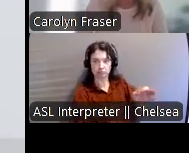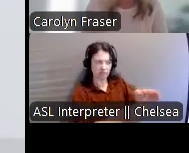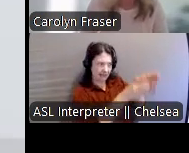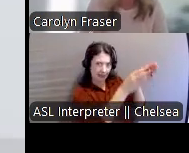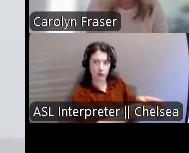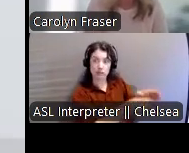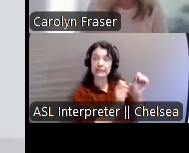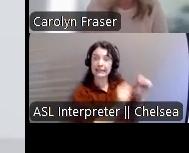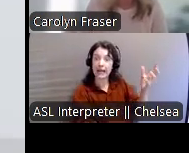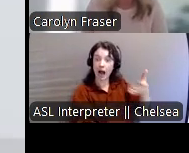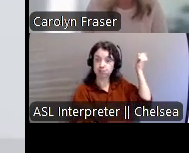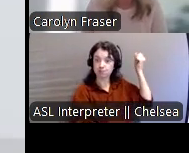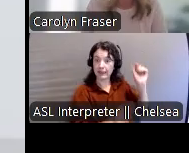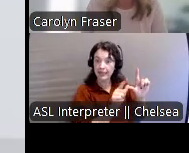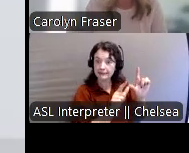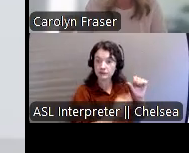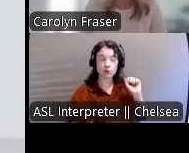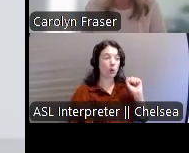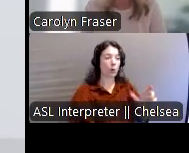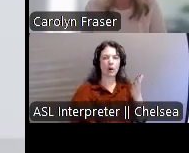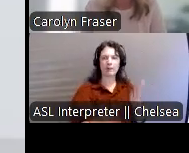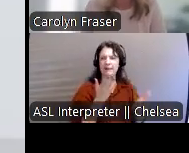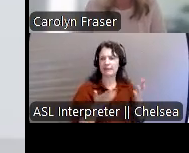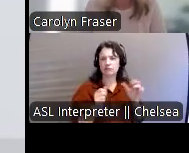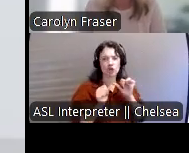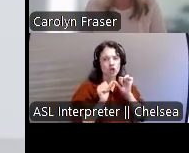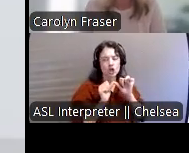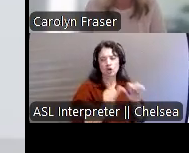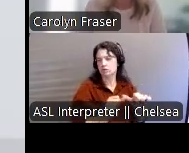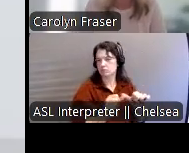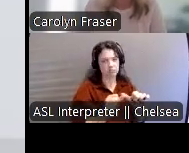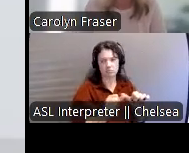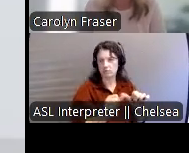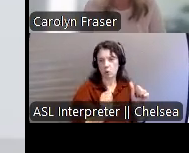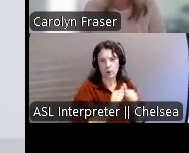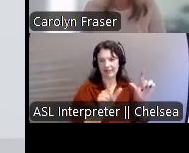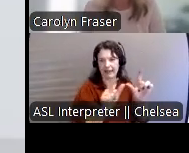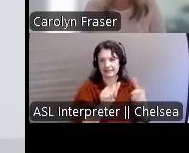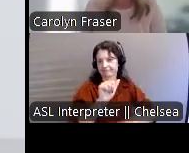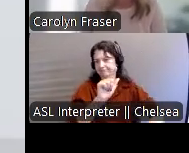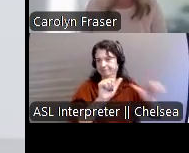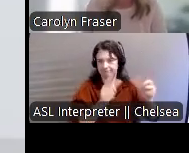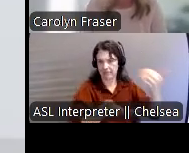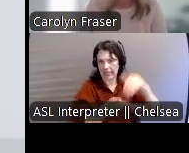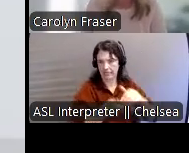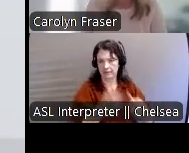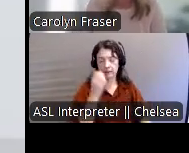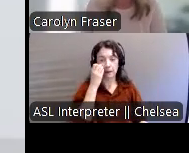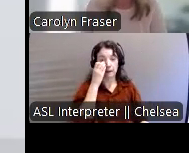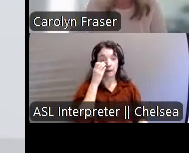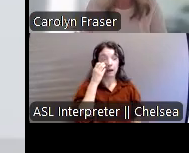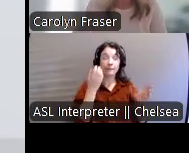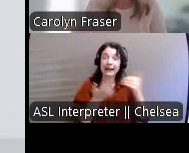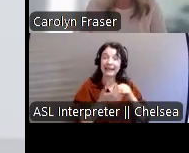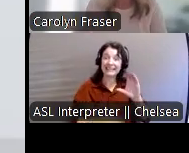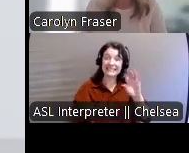want to revoke their license or whether they don't want to continue their license when they're eligible to be renewed. So again, the CFO is